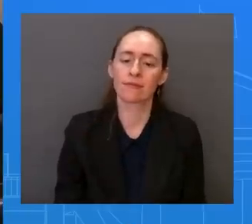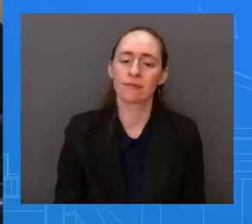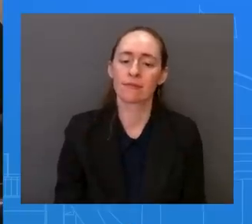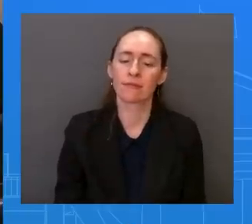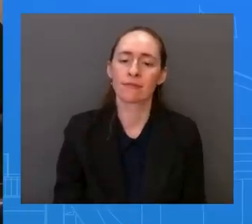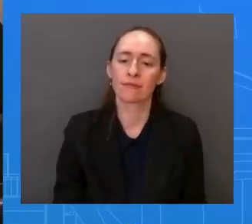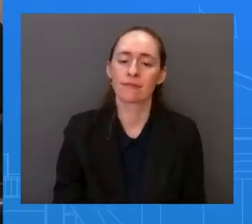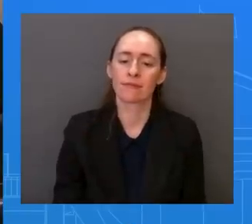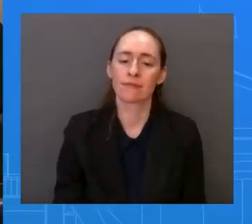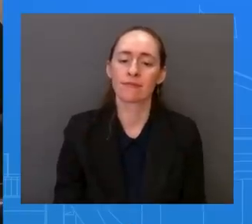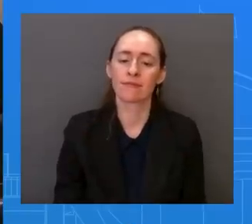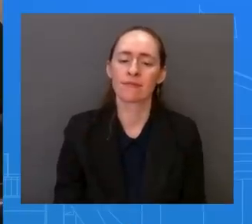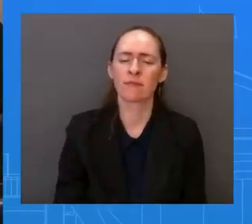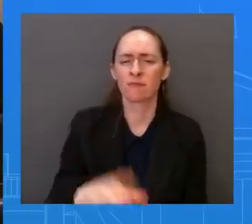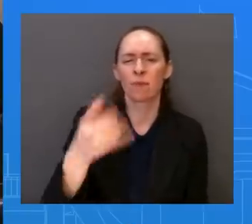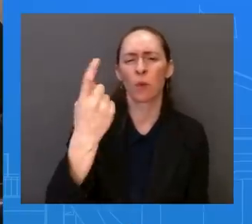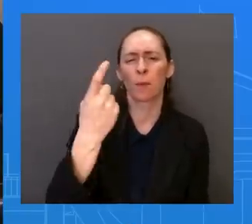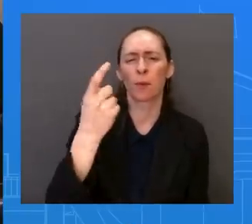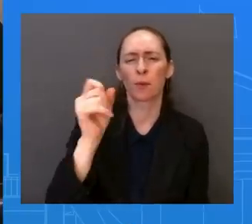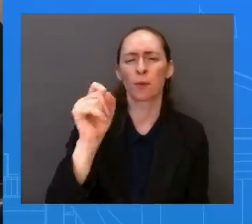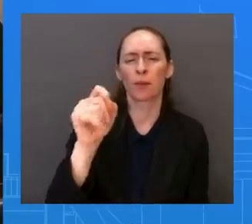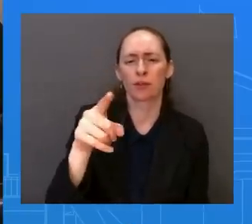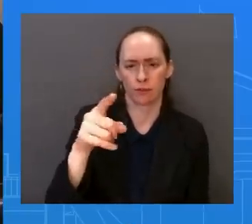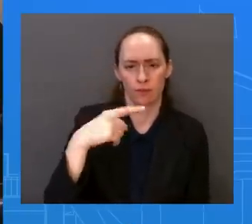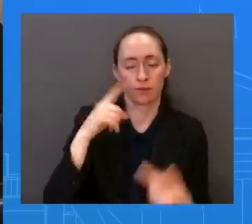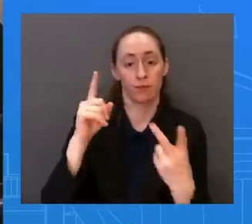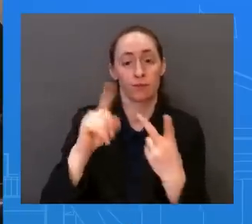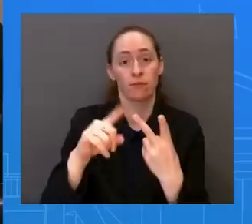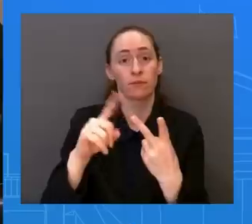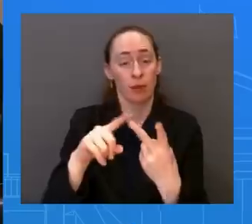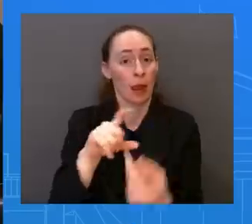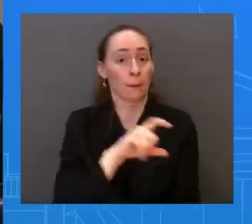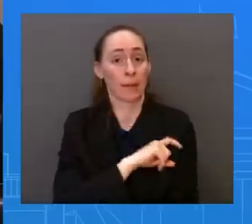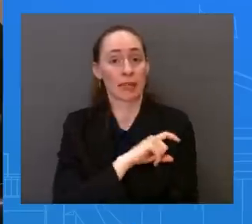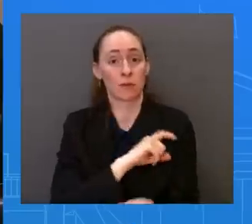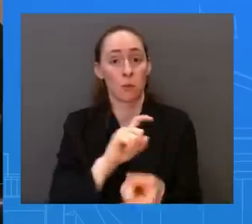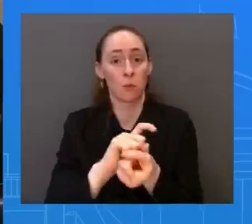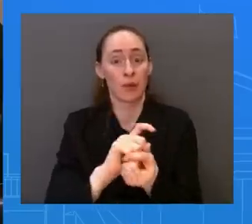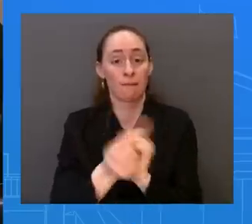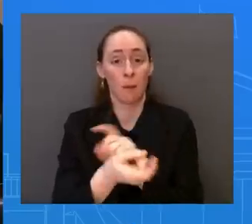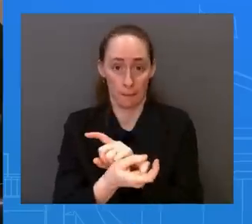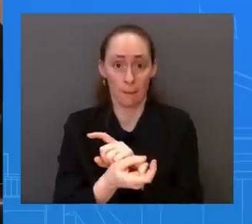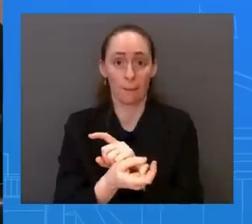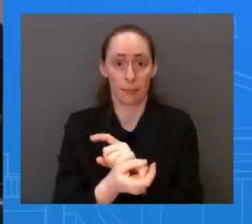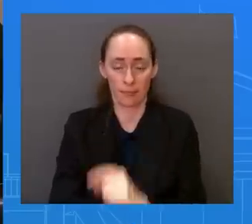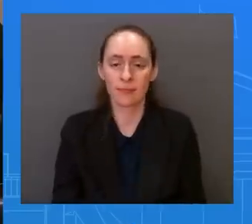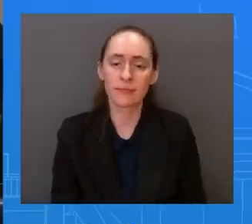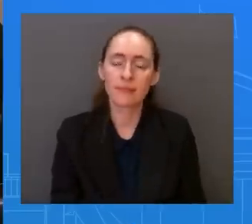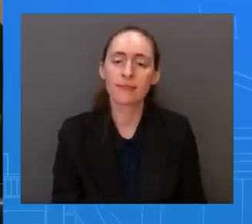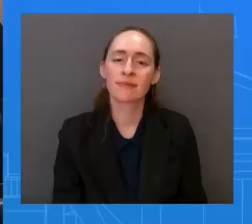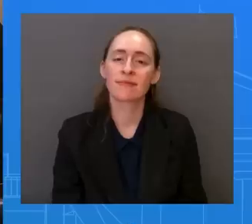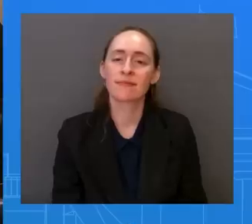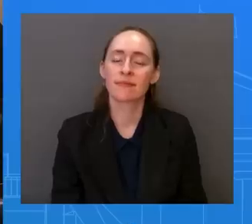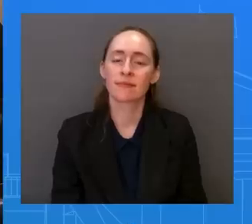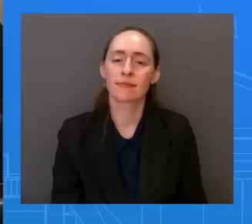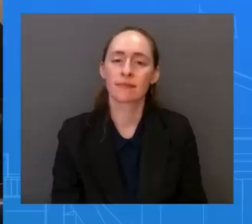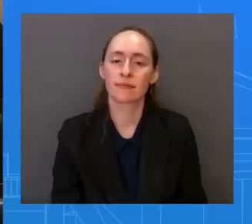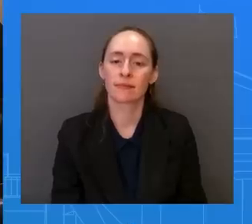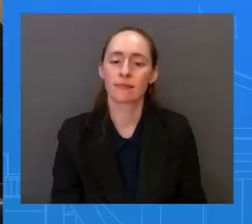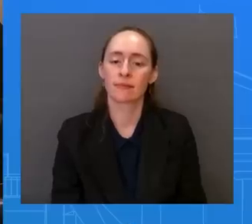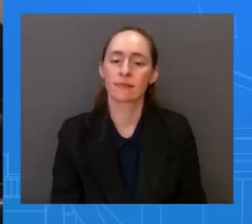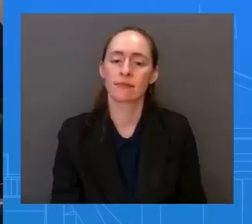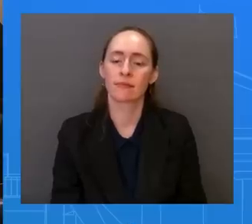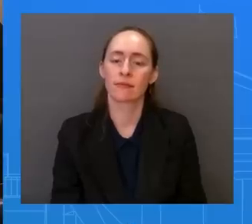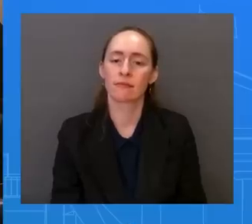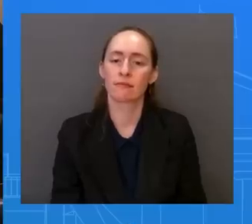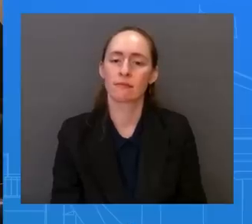this renewed call for police reform is supposed to be very strong in the State of the Union address, have you done the numbers, have you crunched numbers